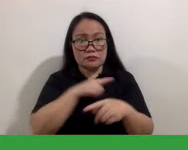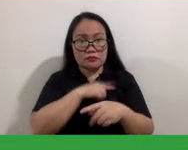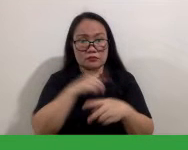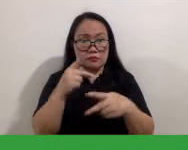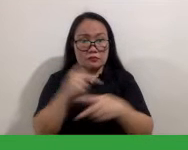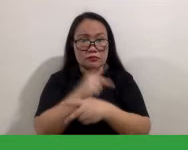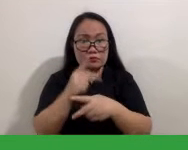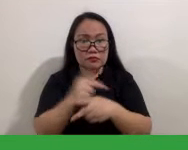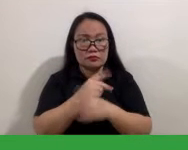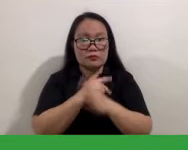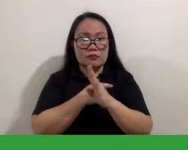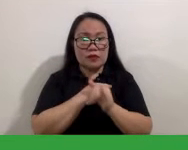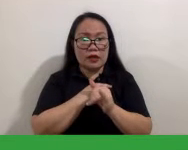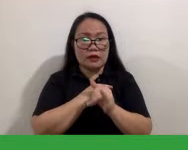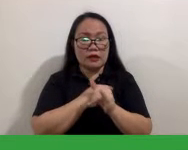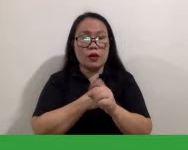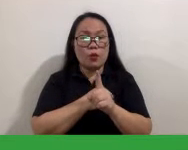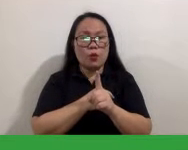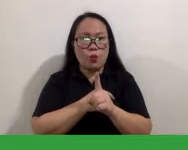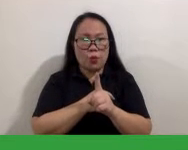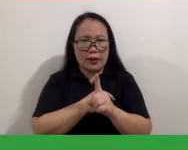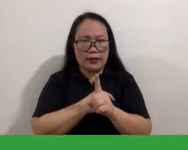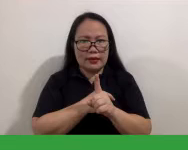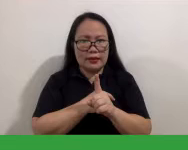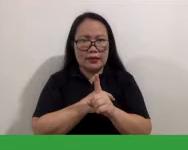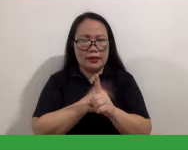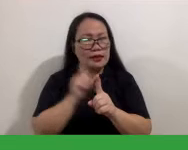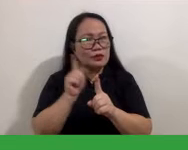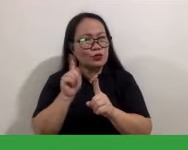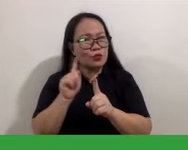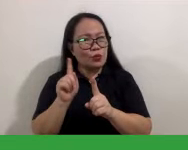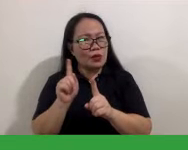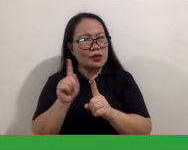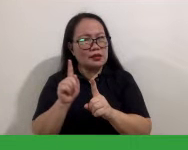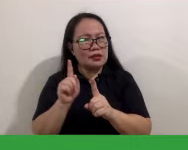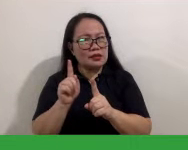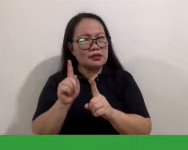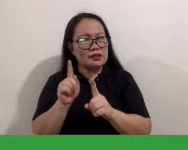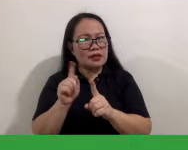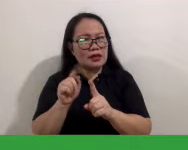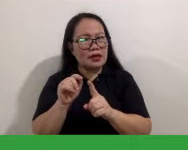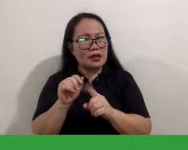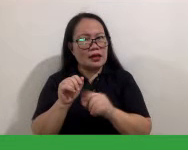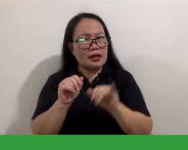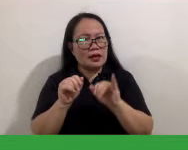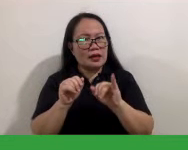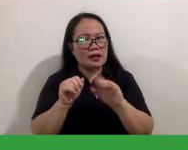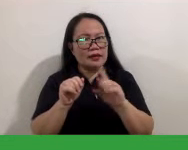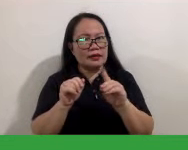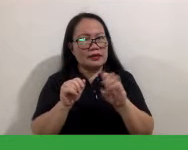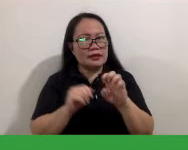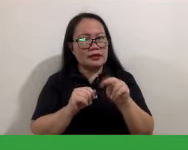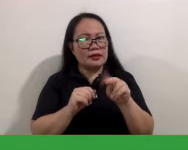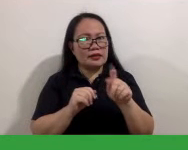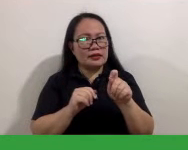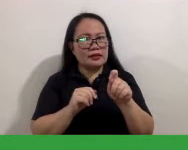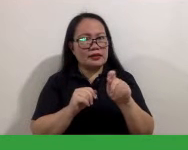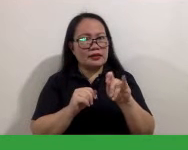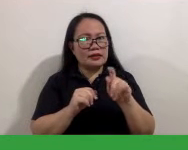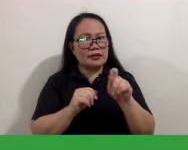number by 1. So, therefore, ano ang identity element sa